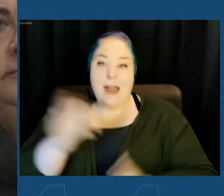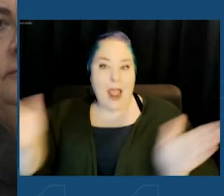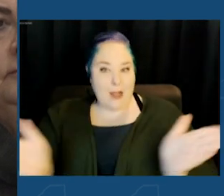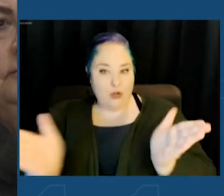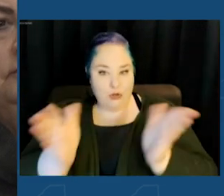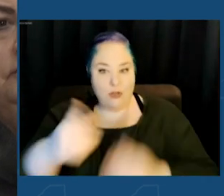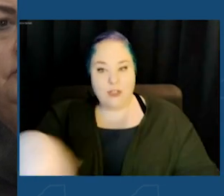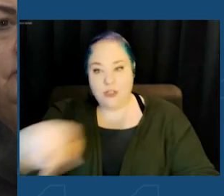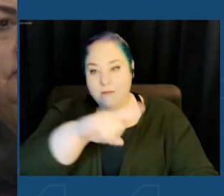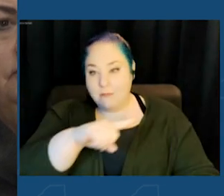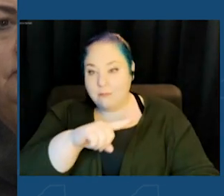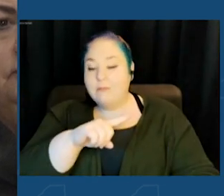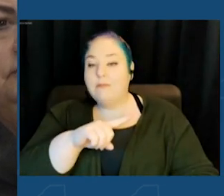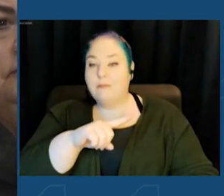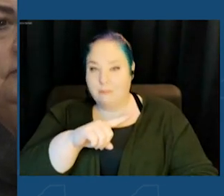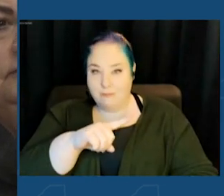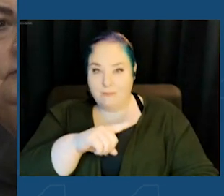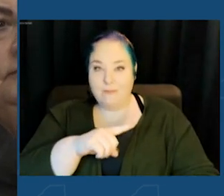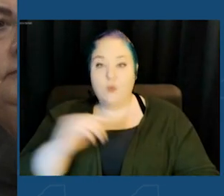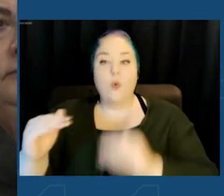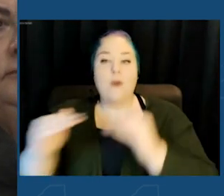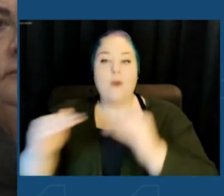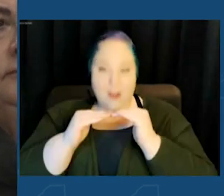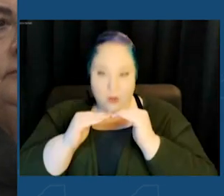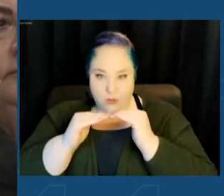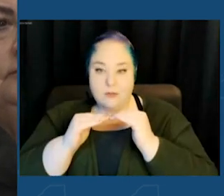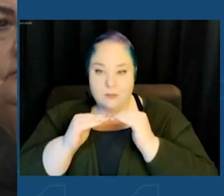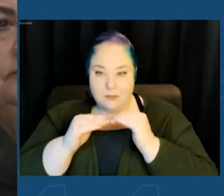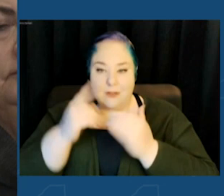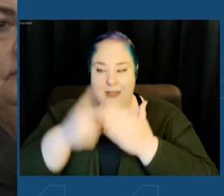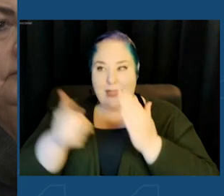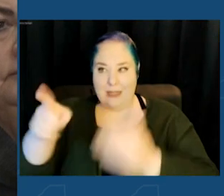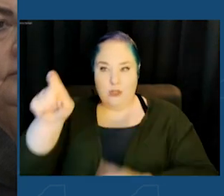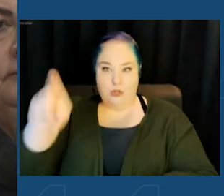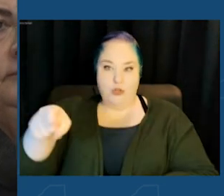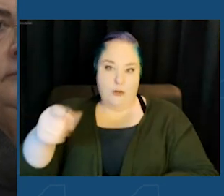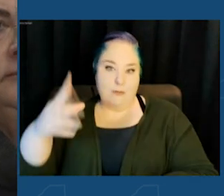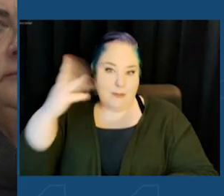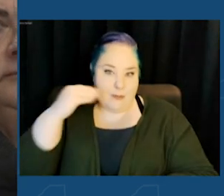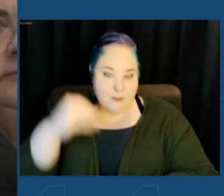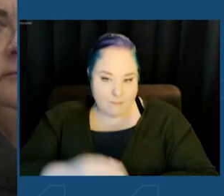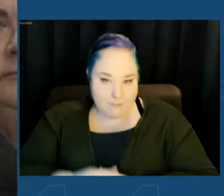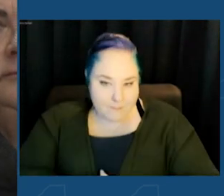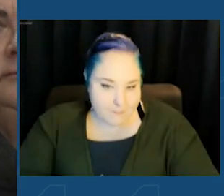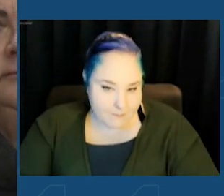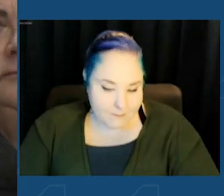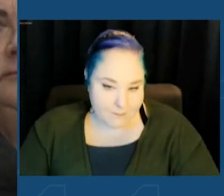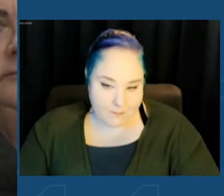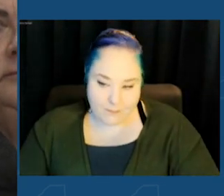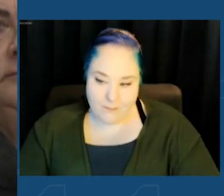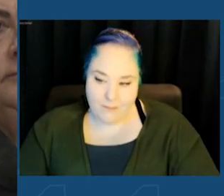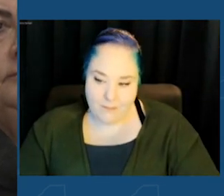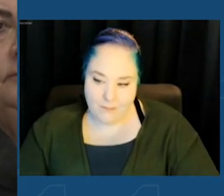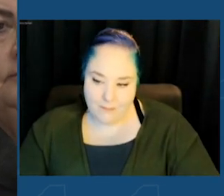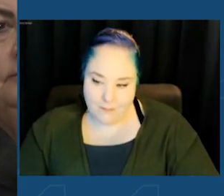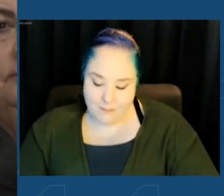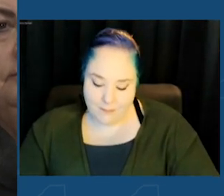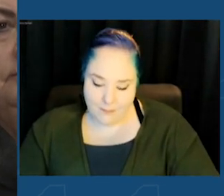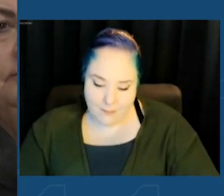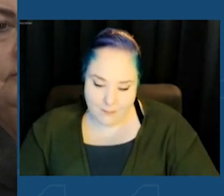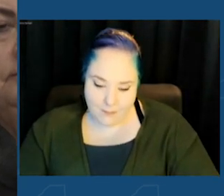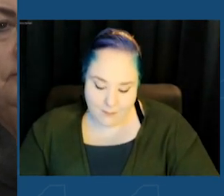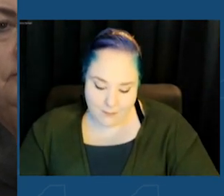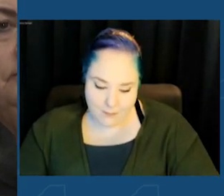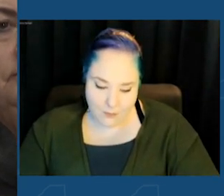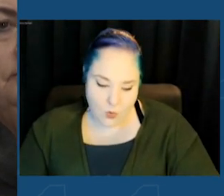give him the fair hearing that he's entitled to holiday expires with my thoughts